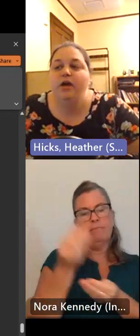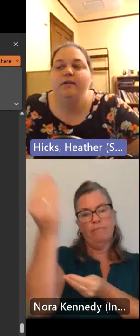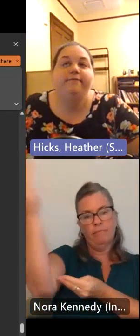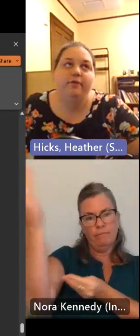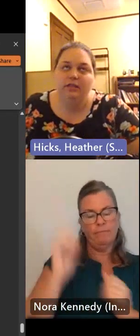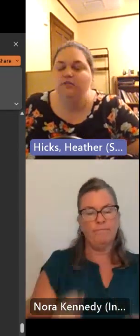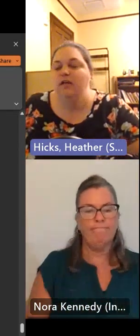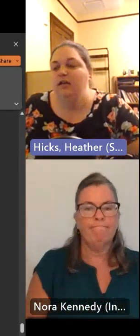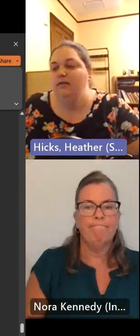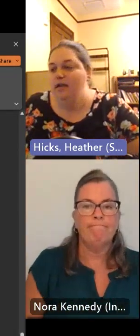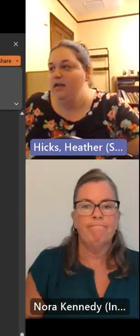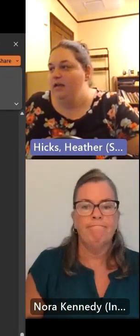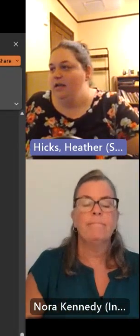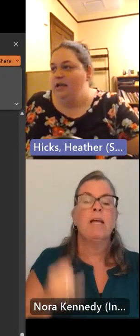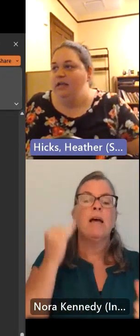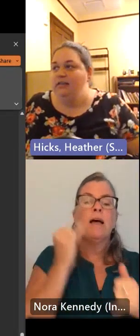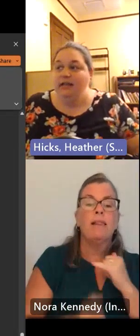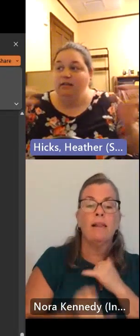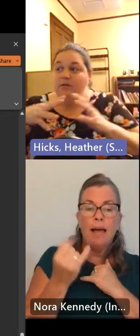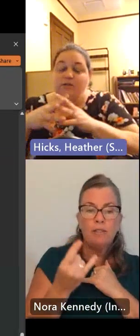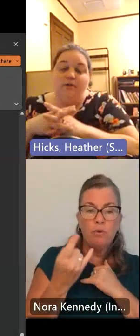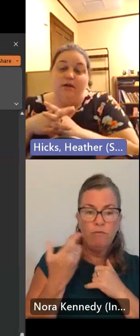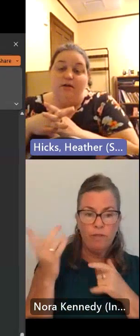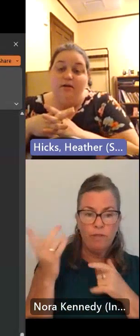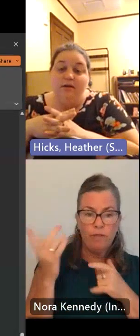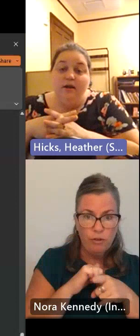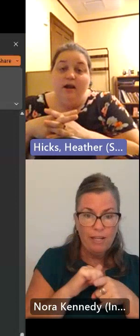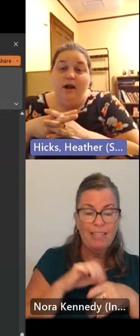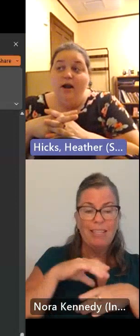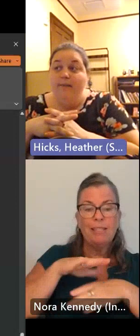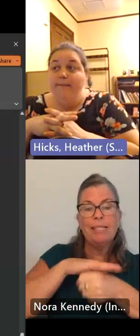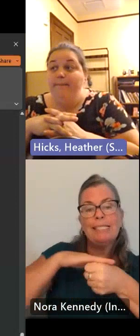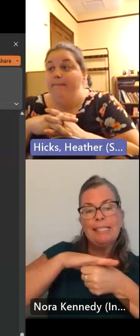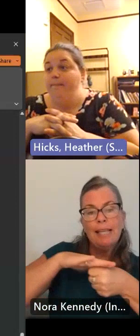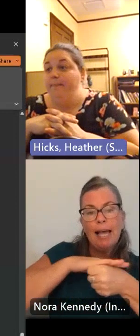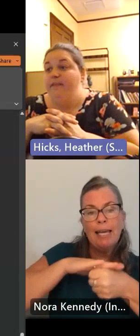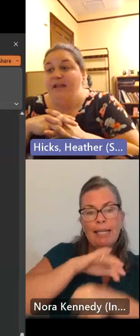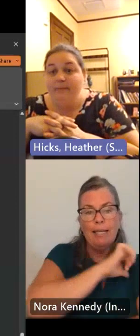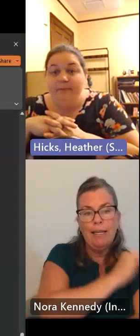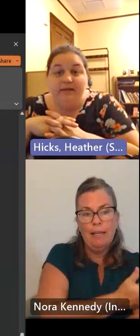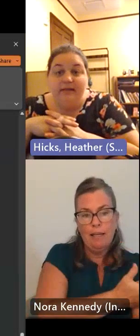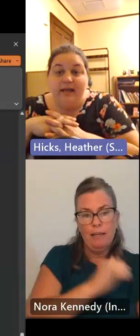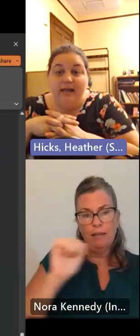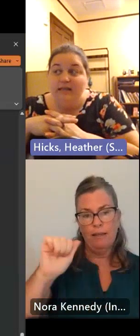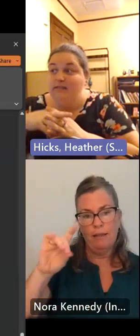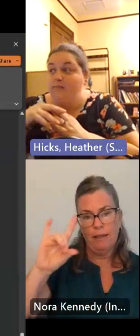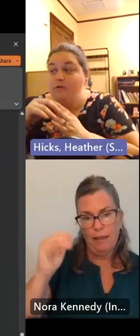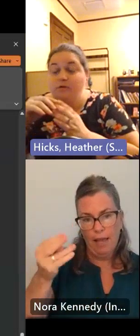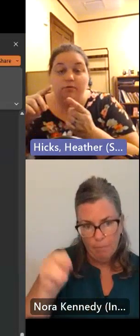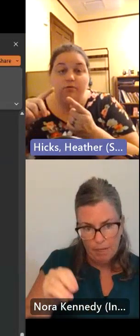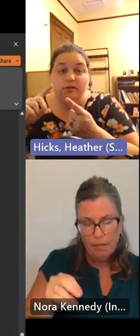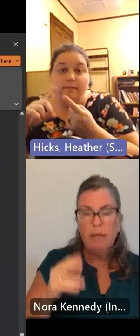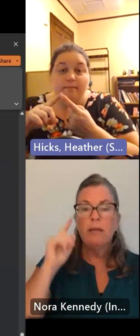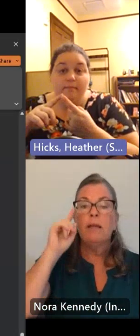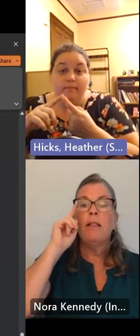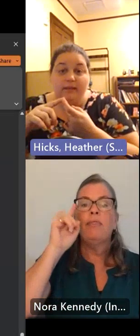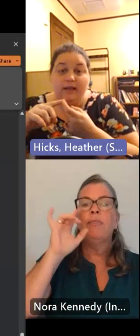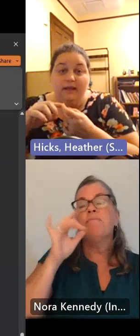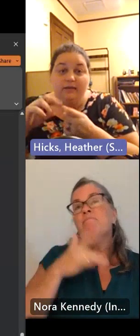last one for this training anyway is site administrator. Typically, that is someone